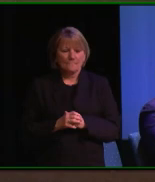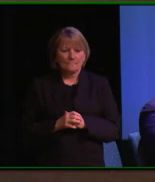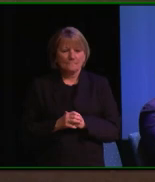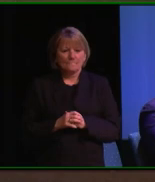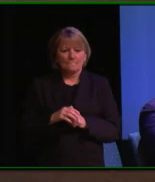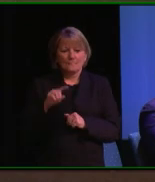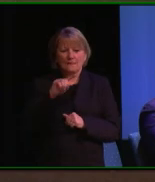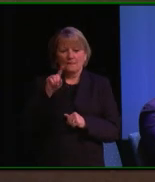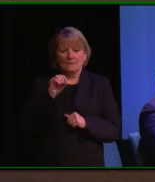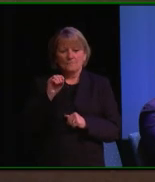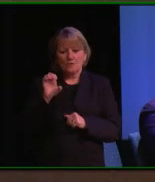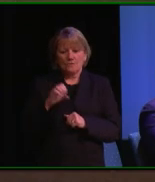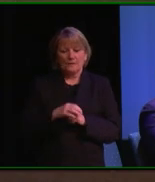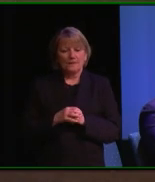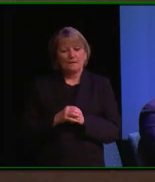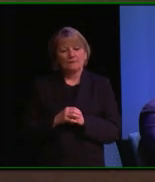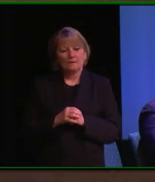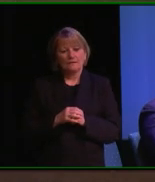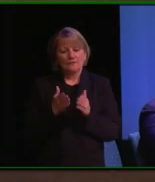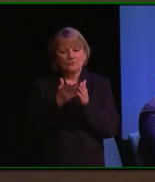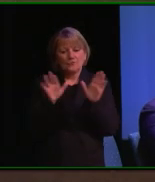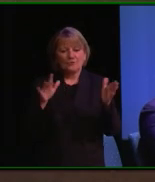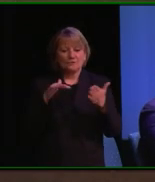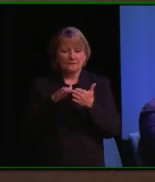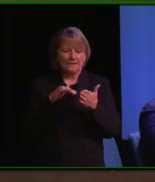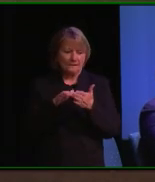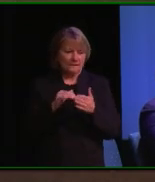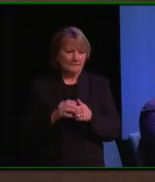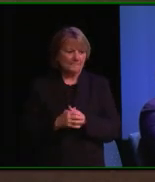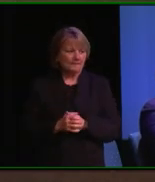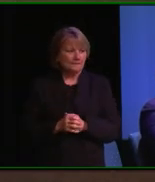Zoe A. Miller, General Studies.